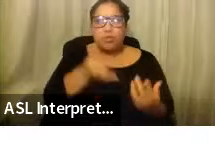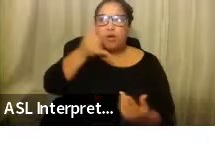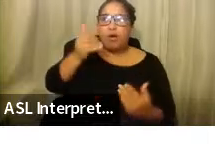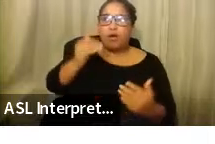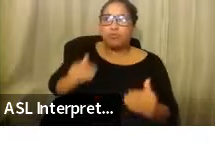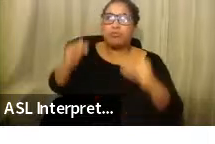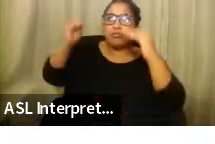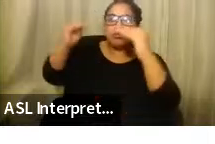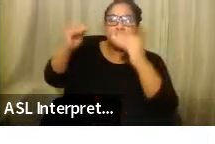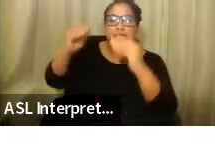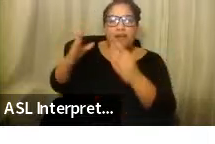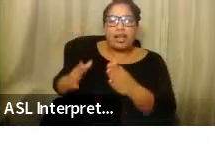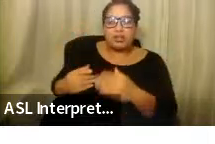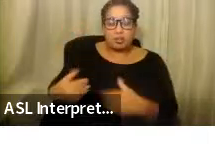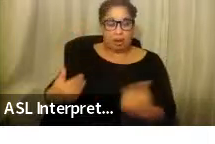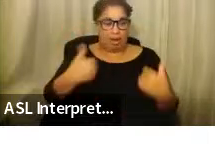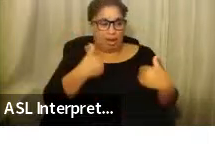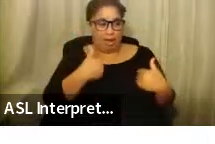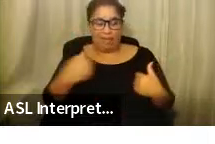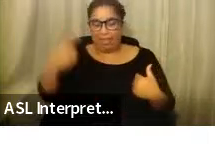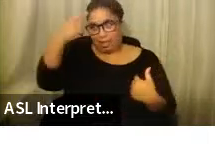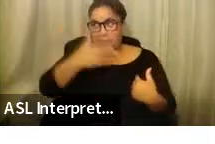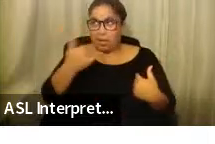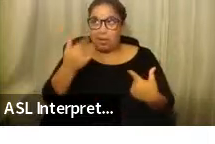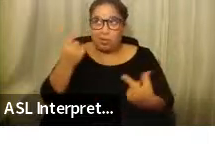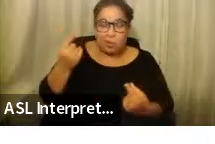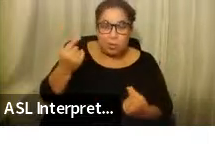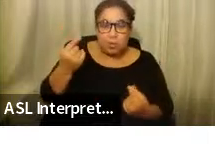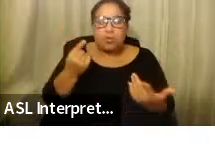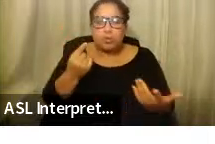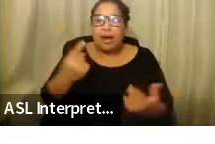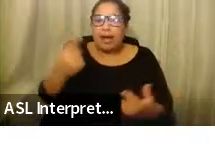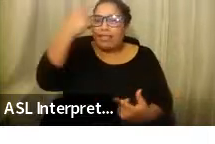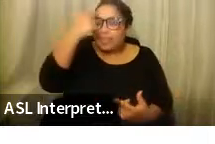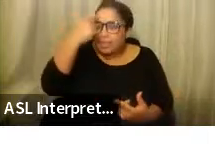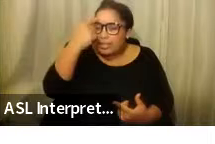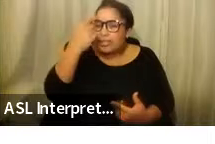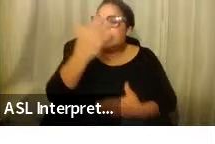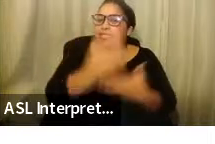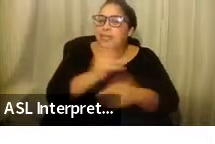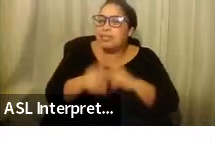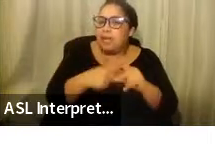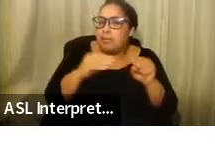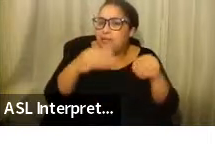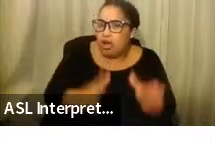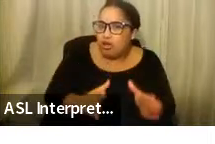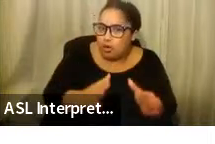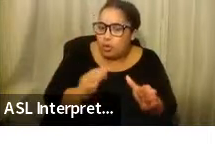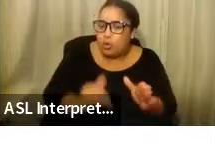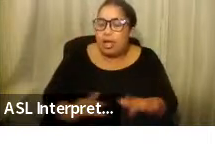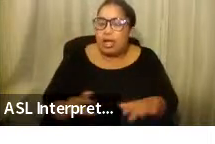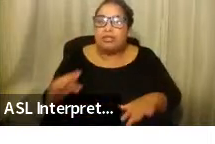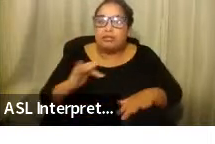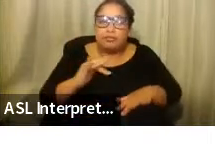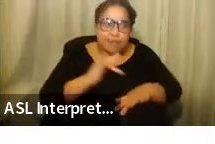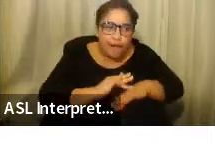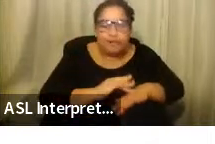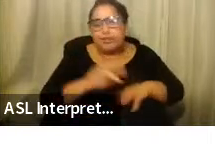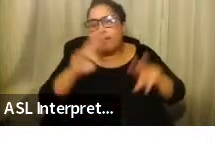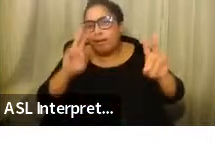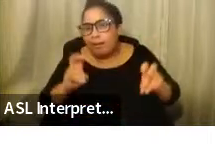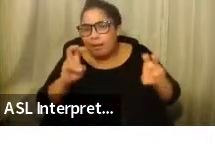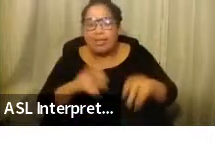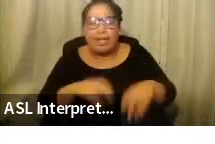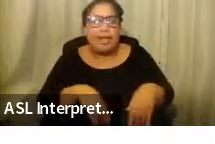this is what I think is best. So I do think that some type of provider who can touch that patient and address the patient